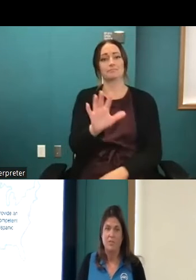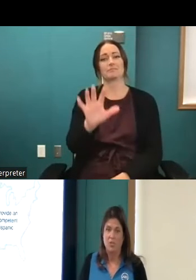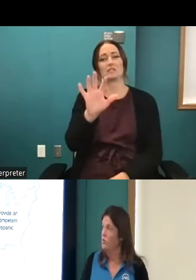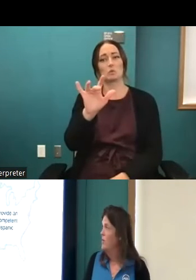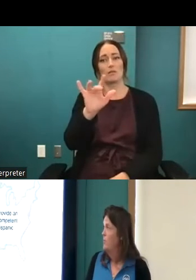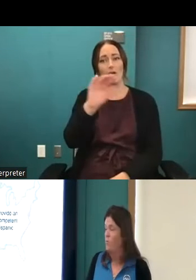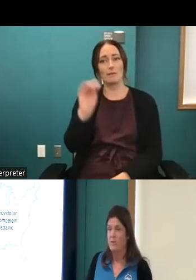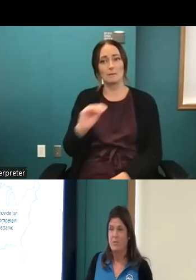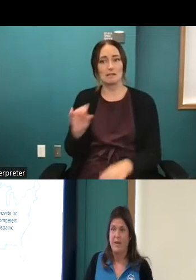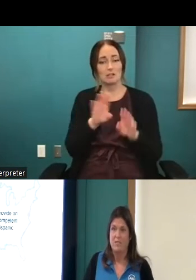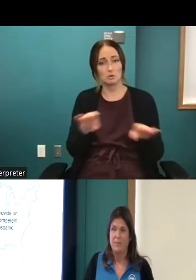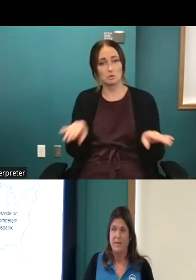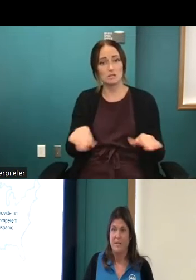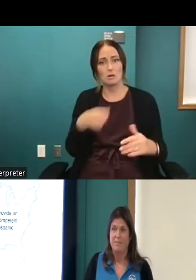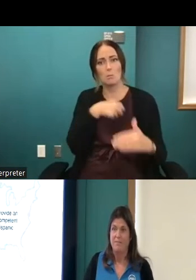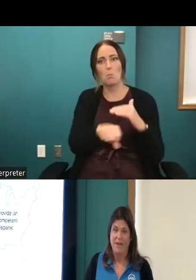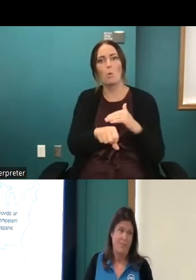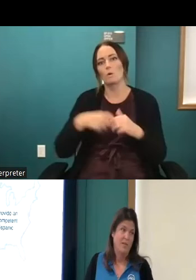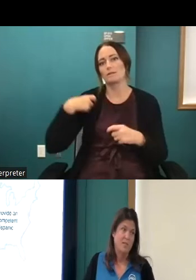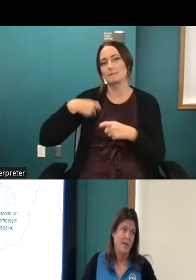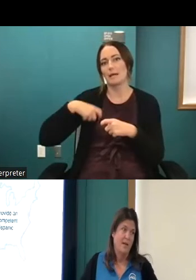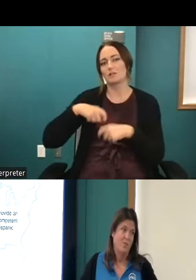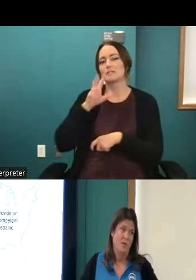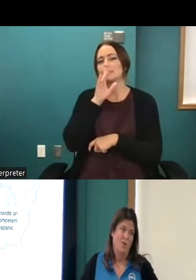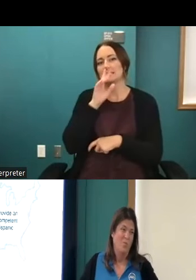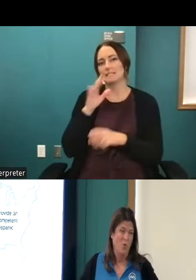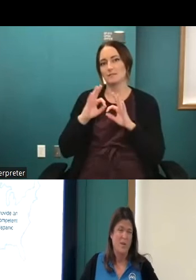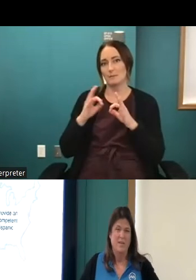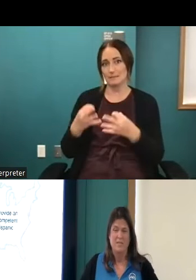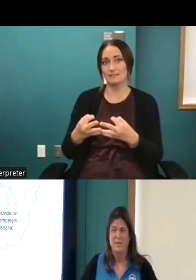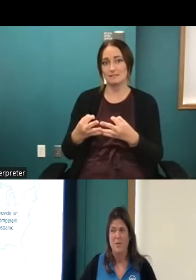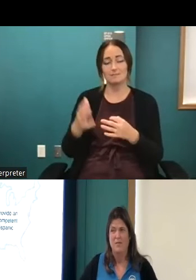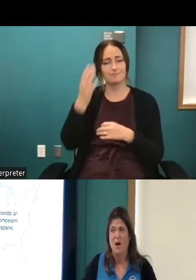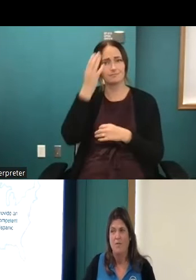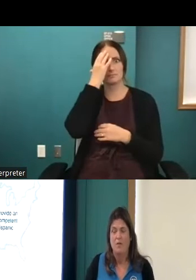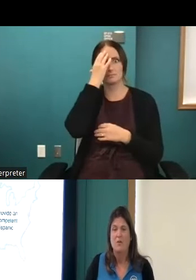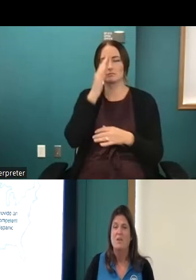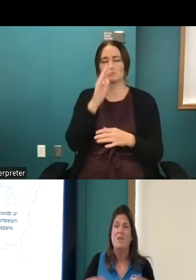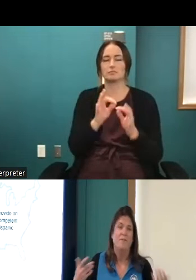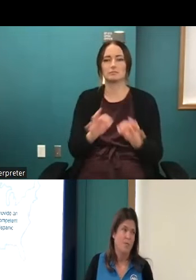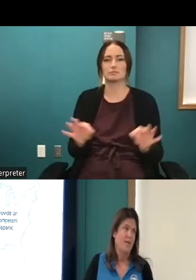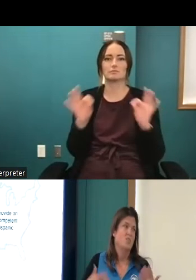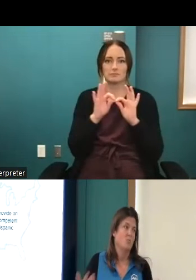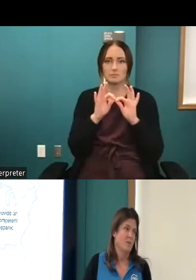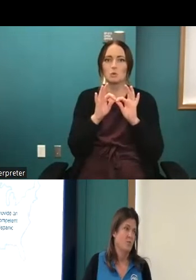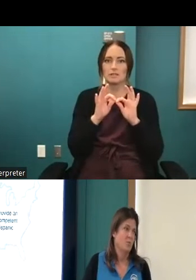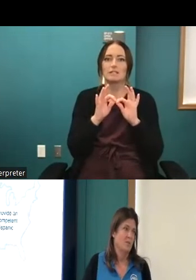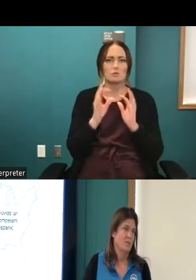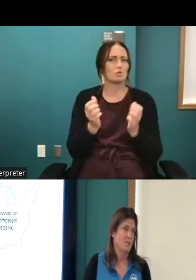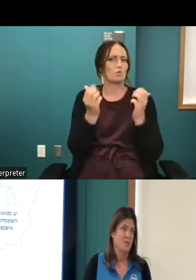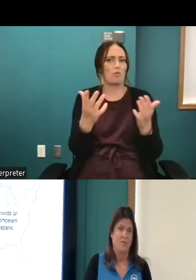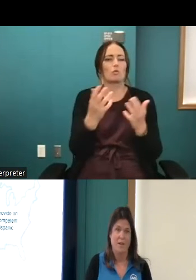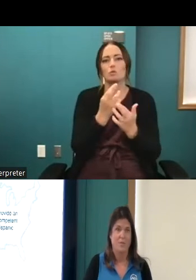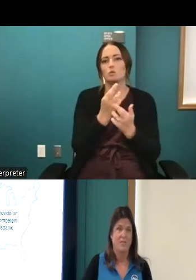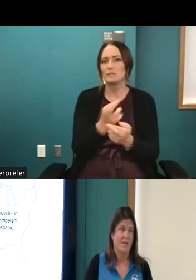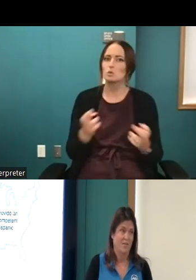of children are born to Spanish-speaking families, and we know how important it is to be able to offer information and